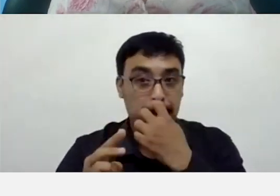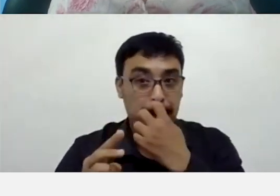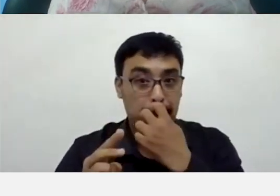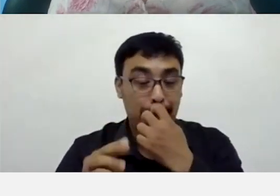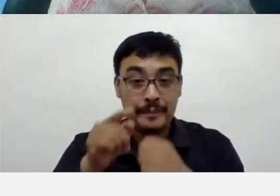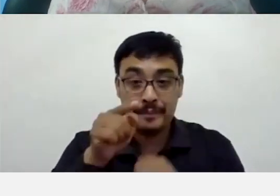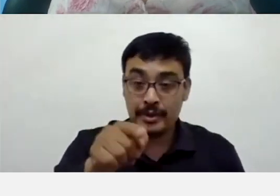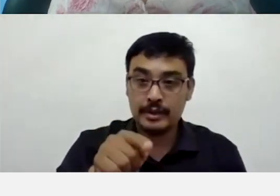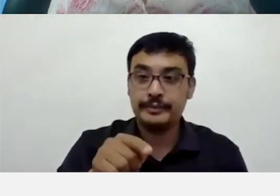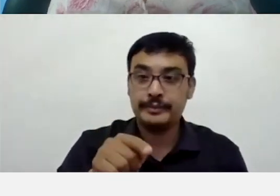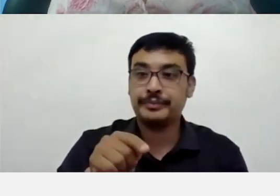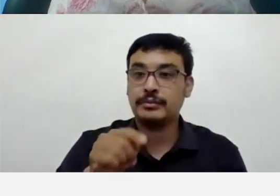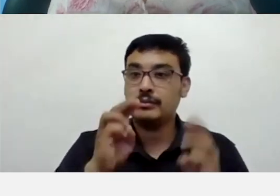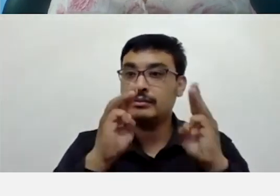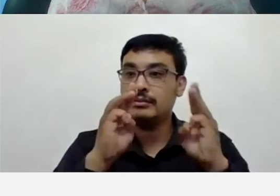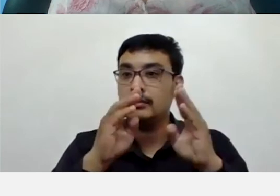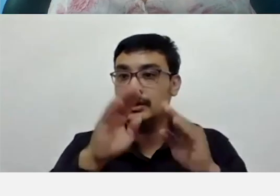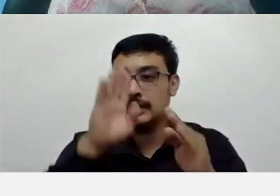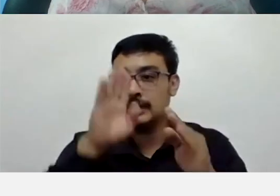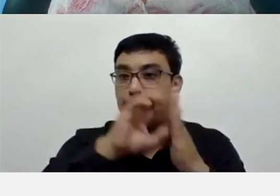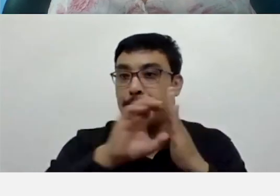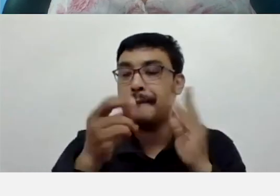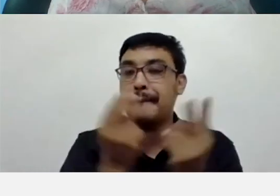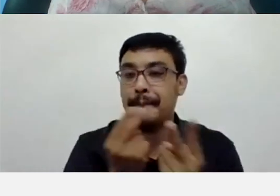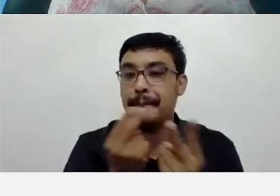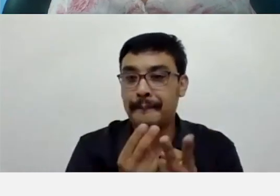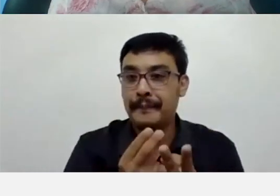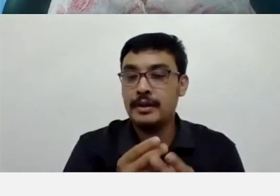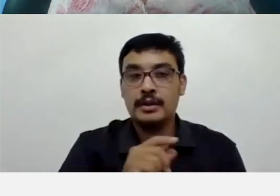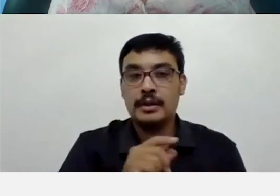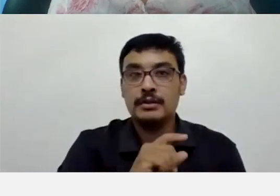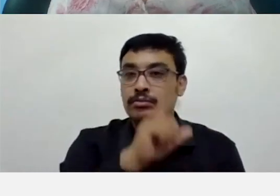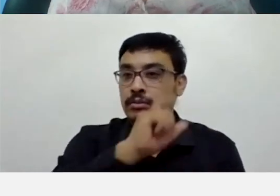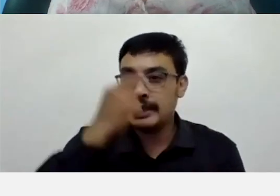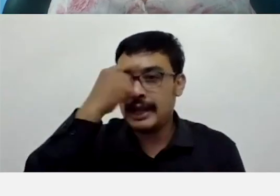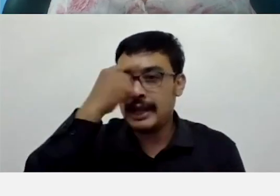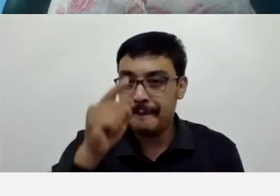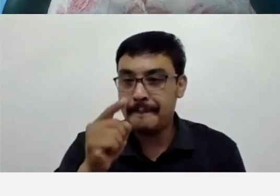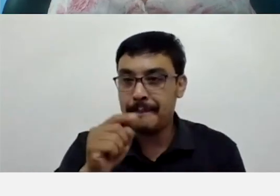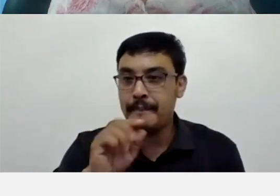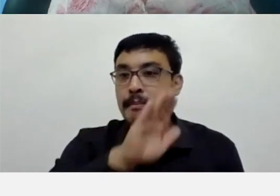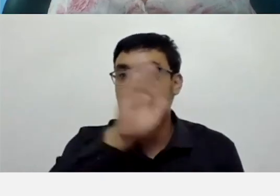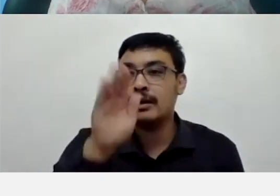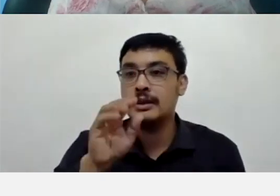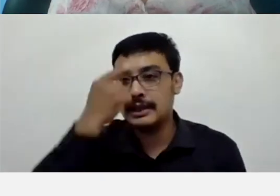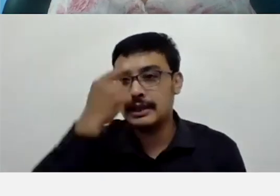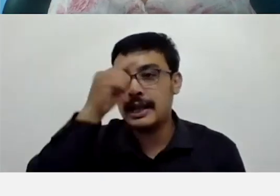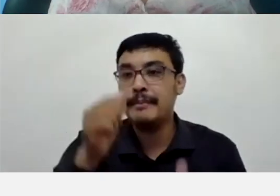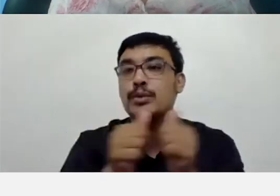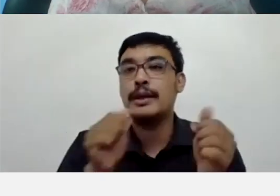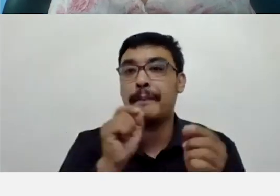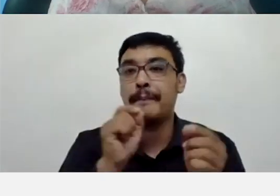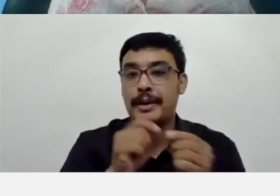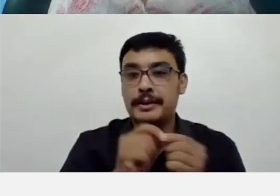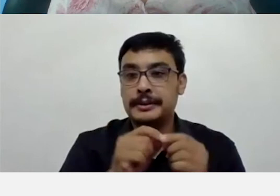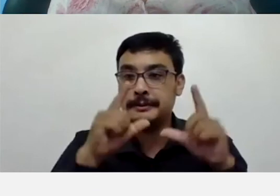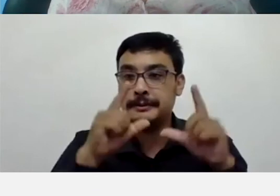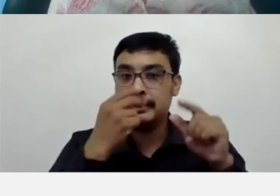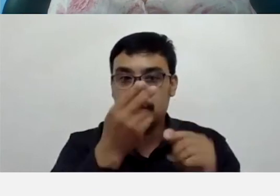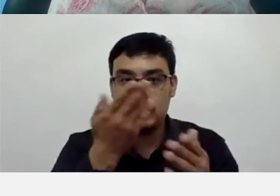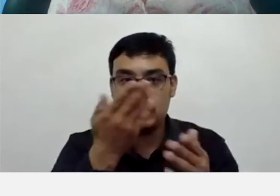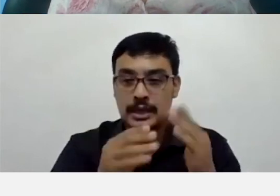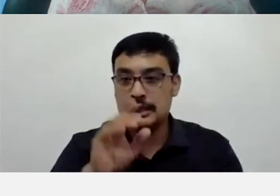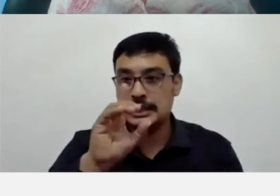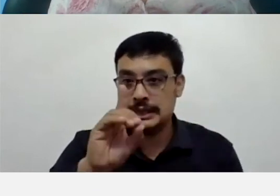Dattatreya Square is named after the temple called Dattatreya. In the picture also you can find the Dattatreya temple, and